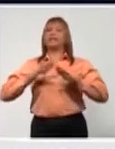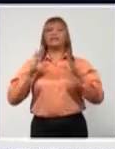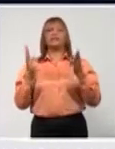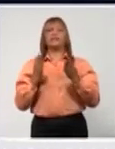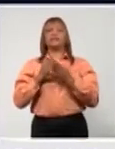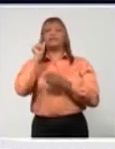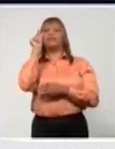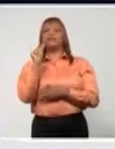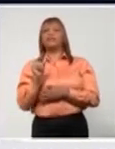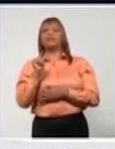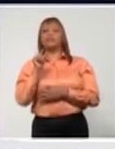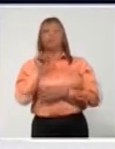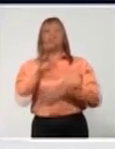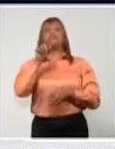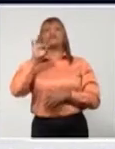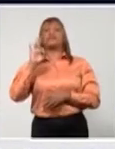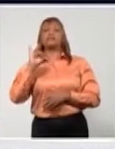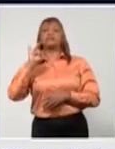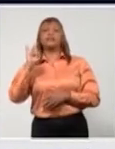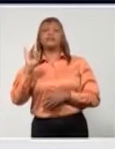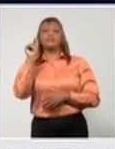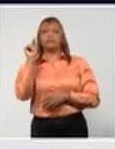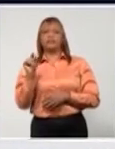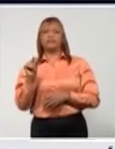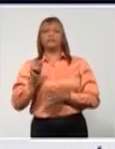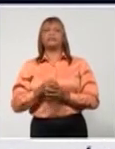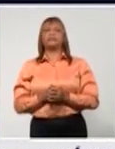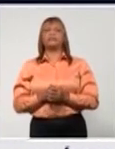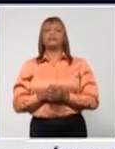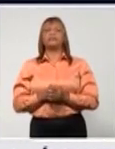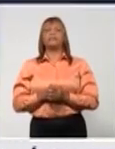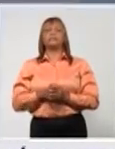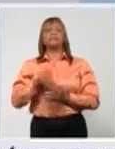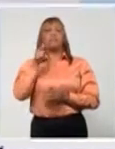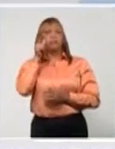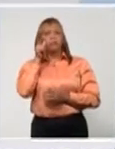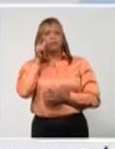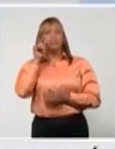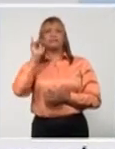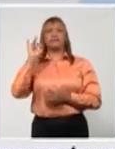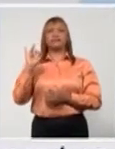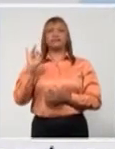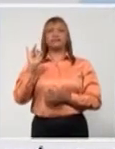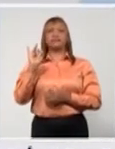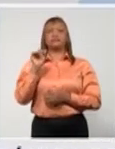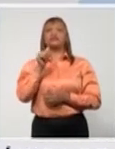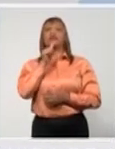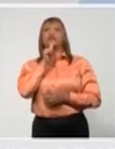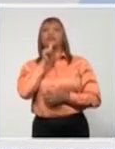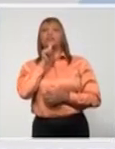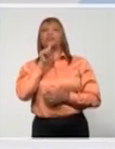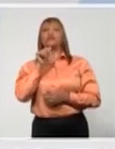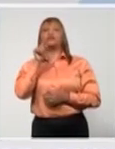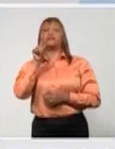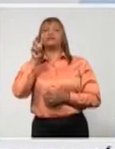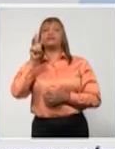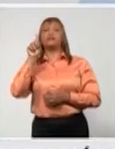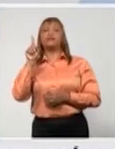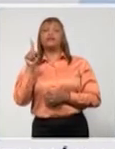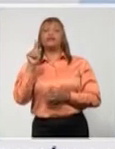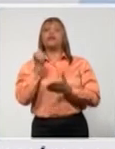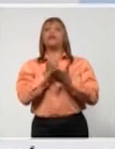everyone tuned in this Sunday morning. Today could well be the best day we've had so far. 187 people